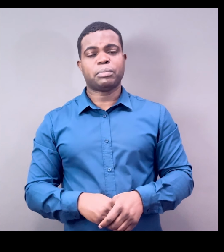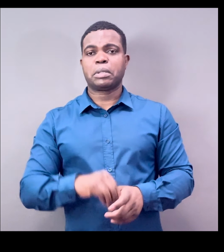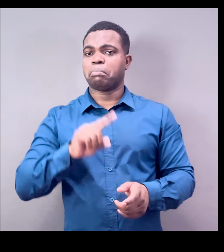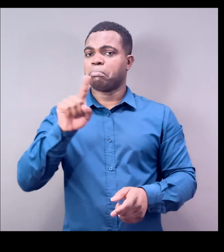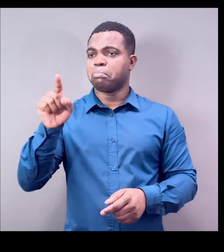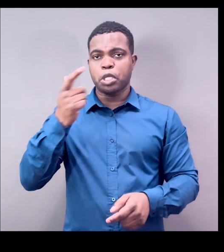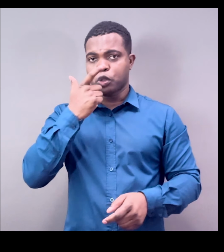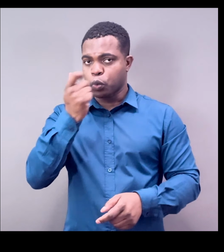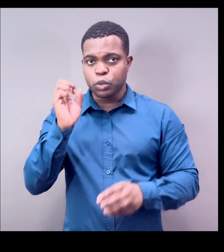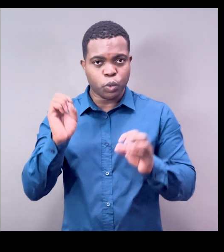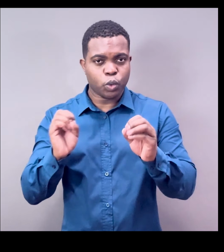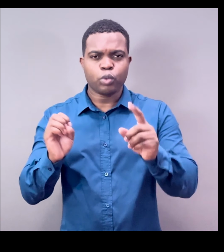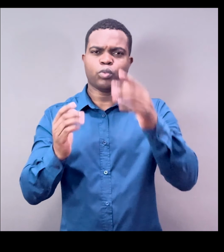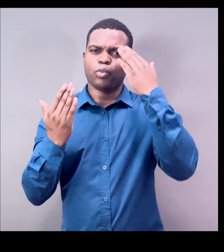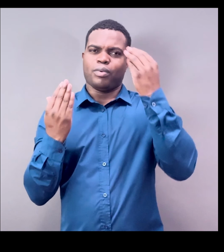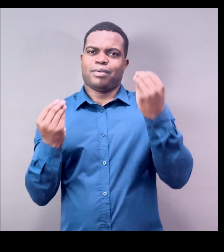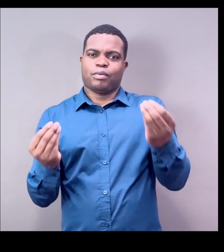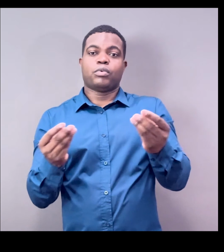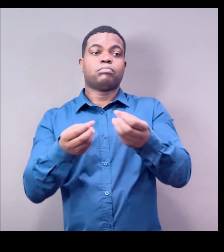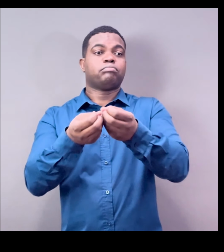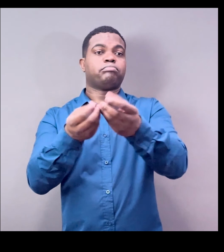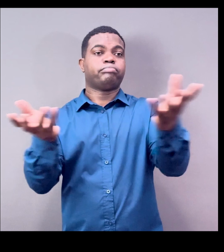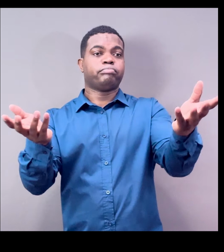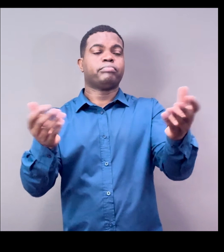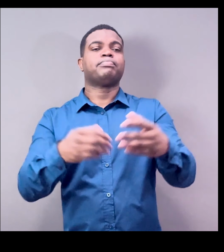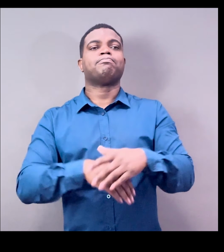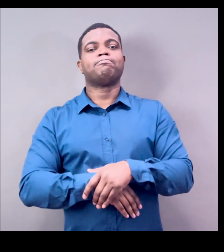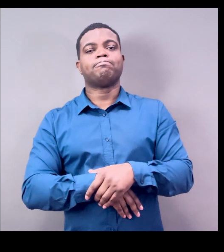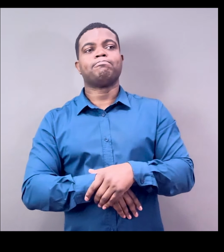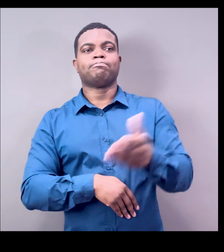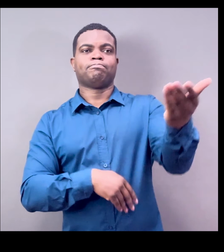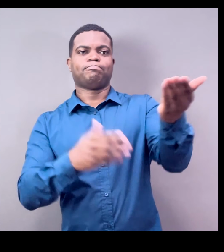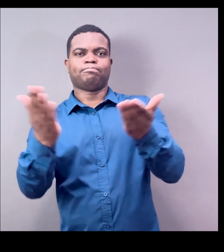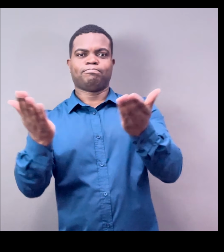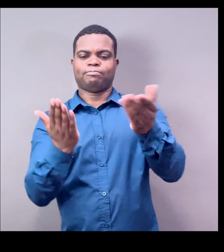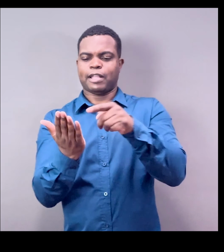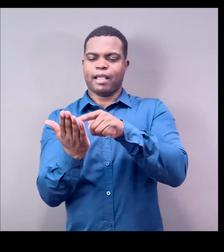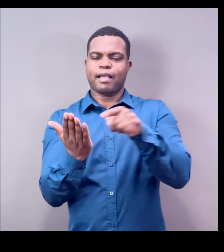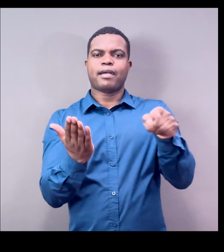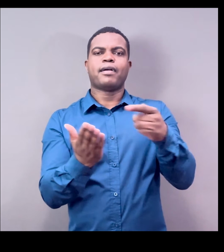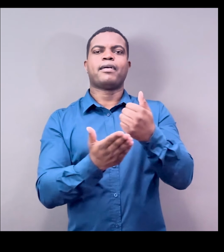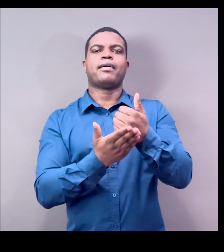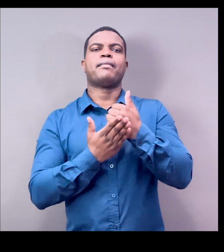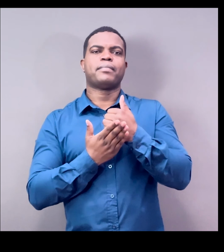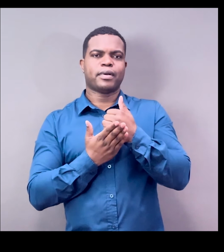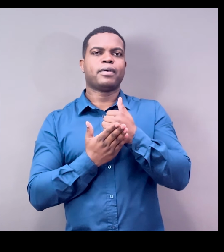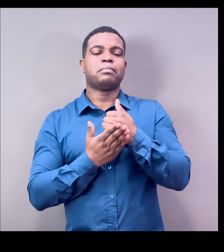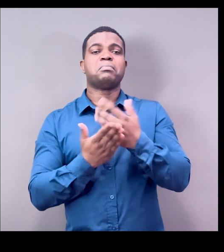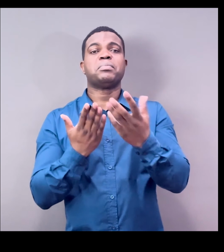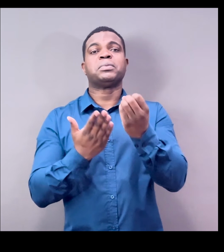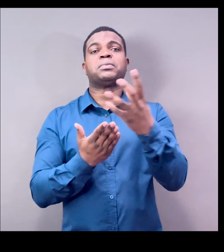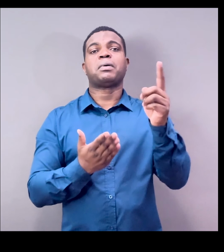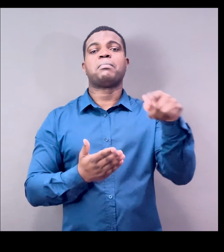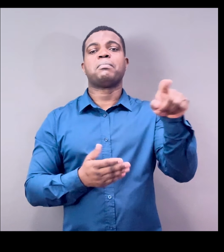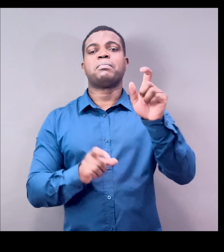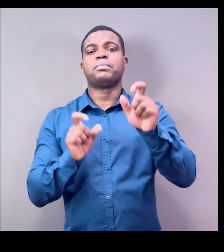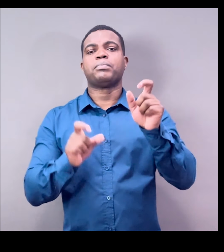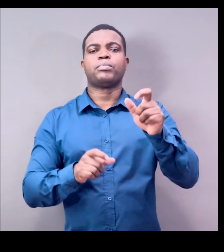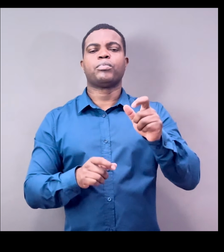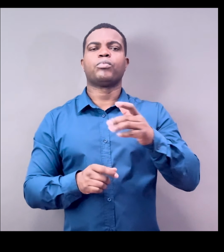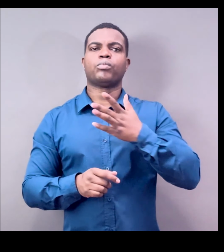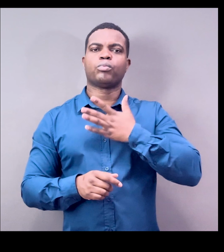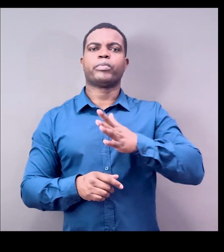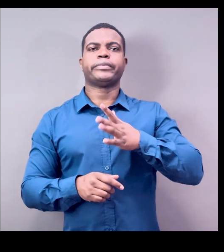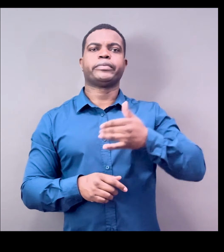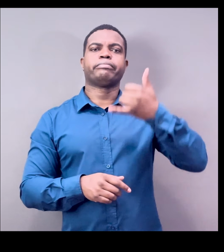that what they prefer is email. Some people prefer you to